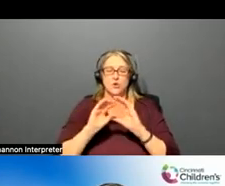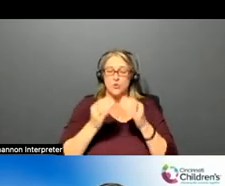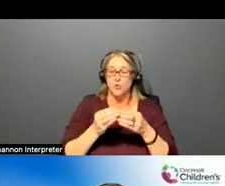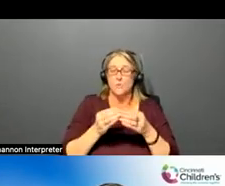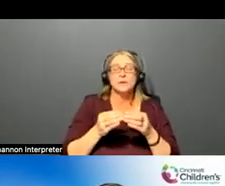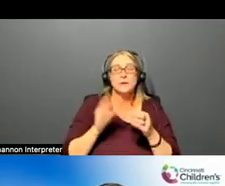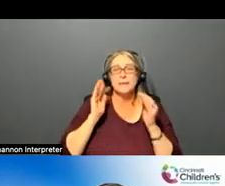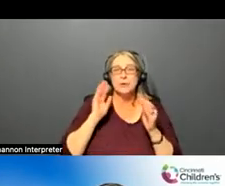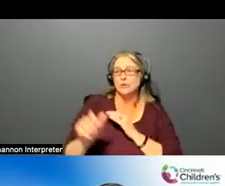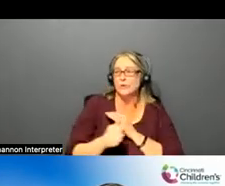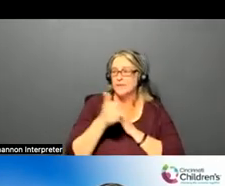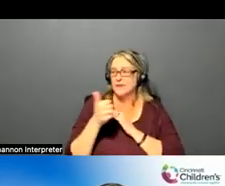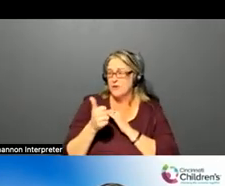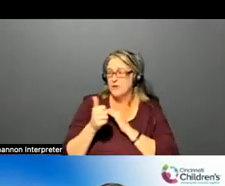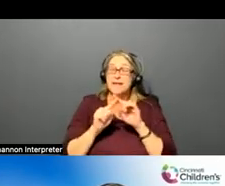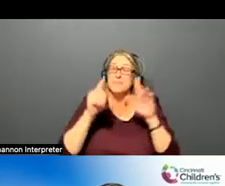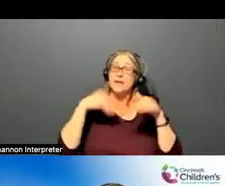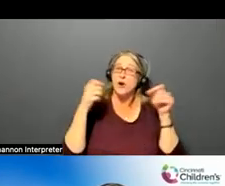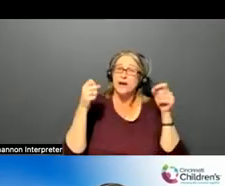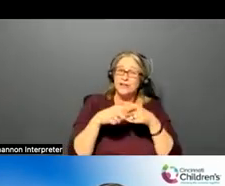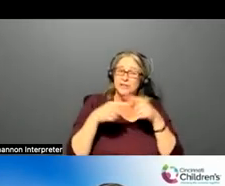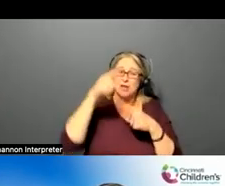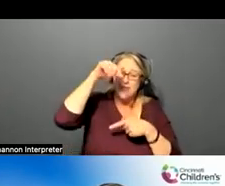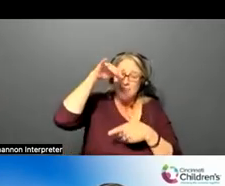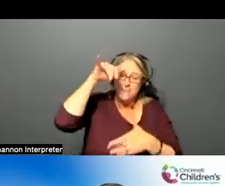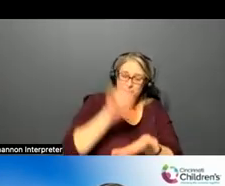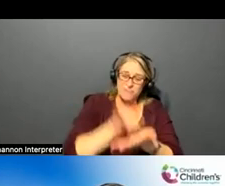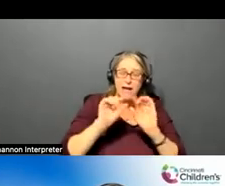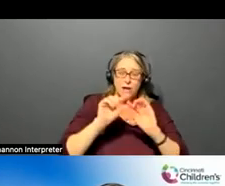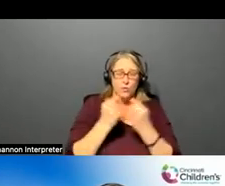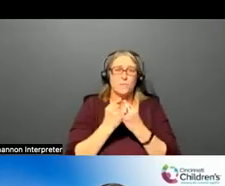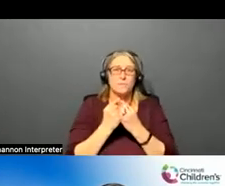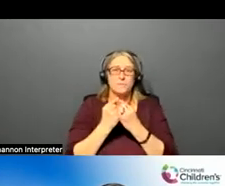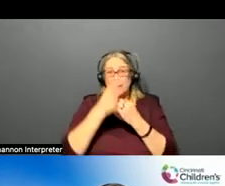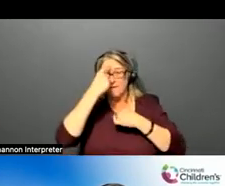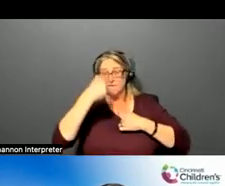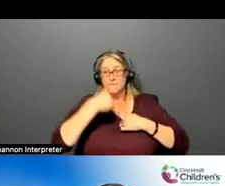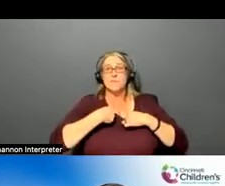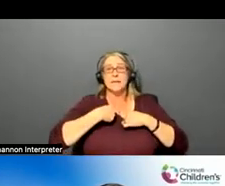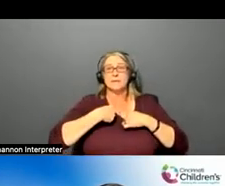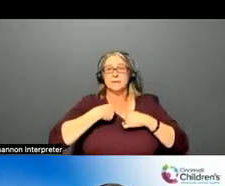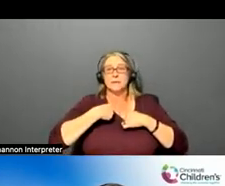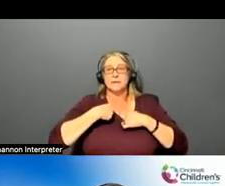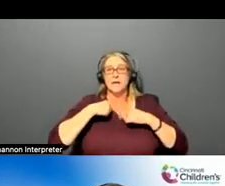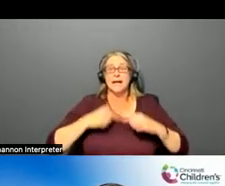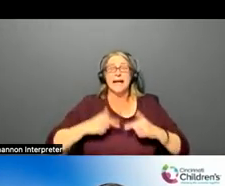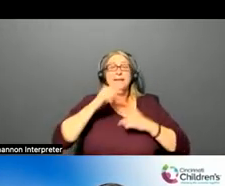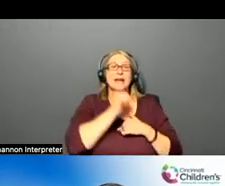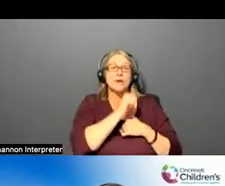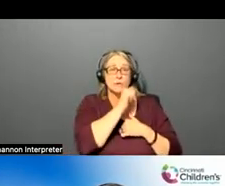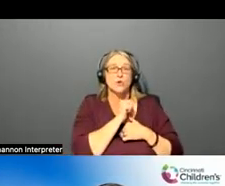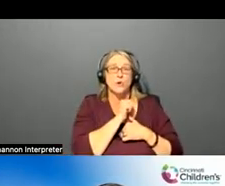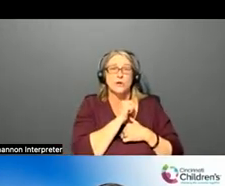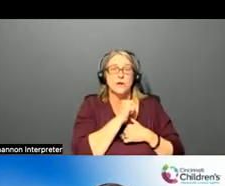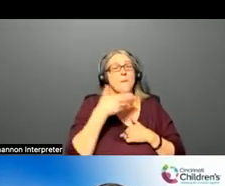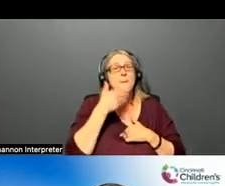in homogenous groups, there are intersections. And so like for me, for example, I live in Flagstaff, Arizona, which has a